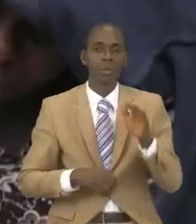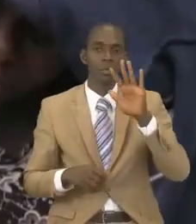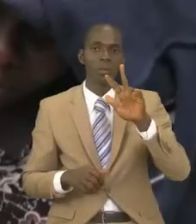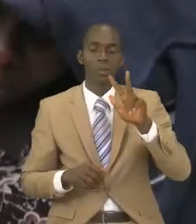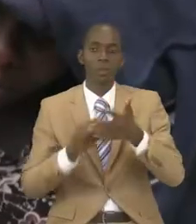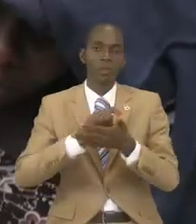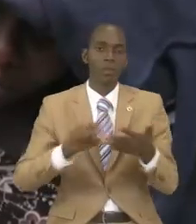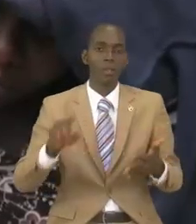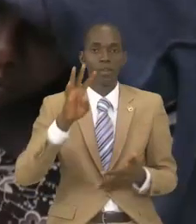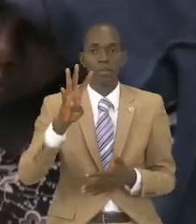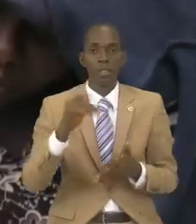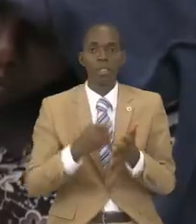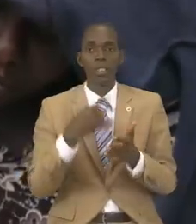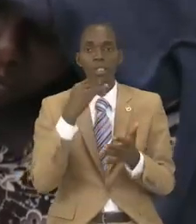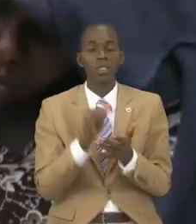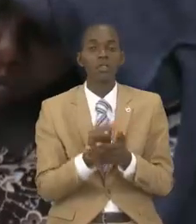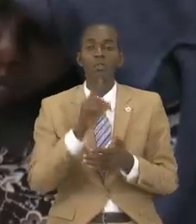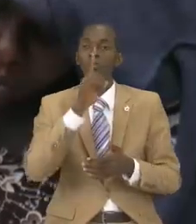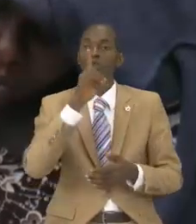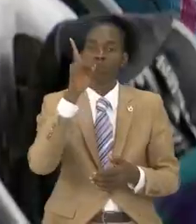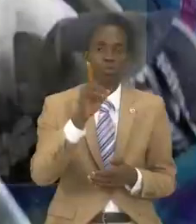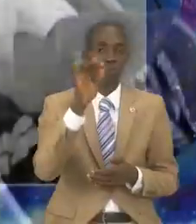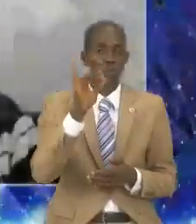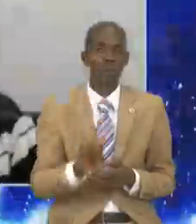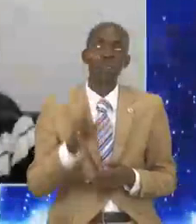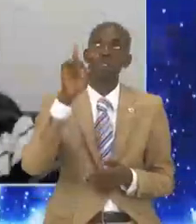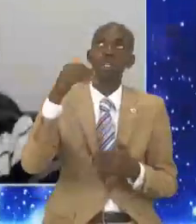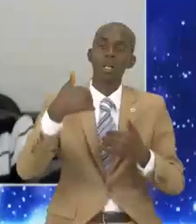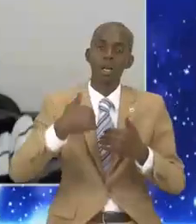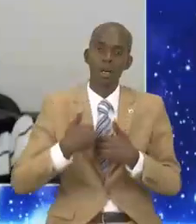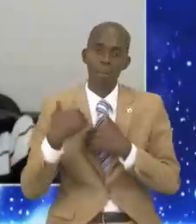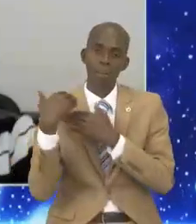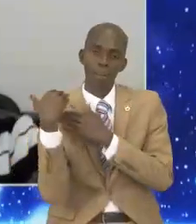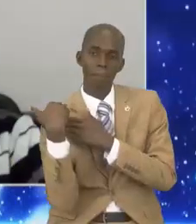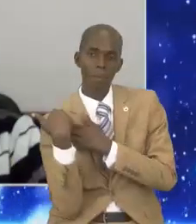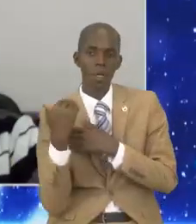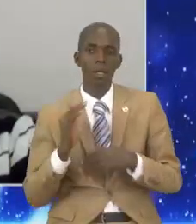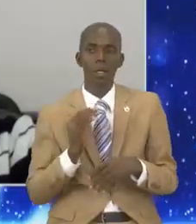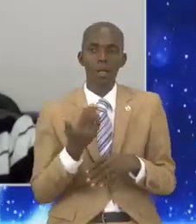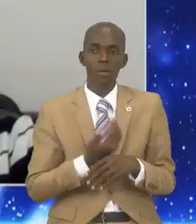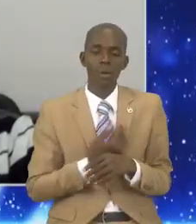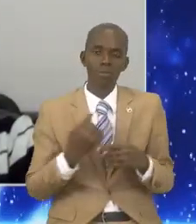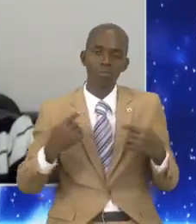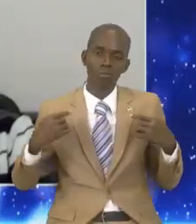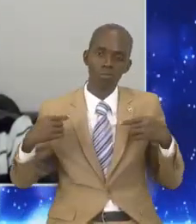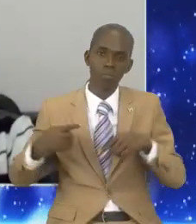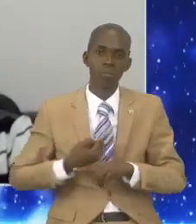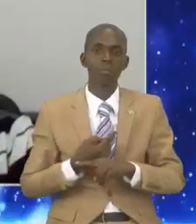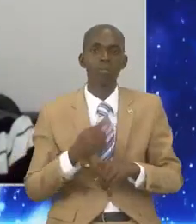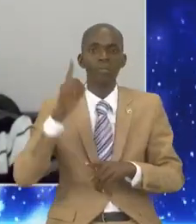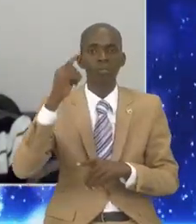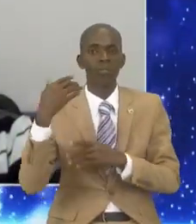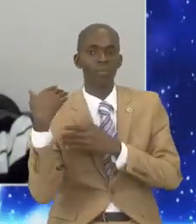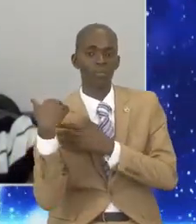Surely he has borne our griefs. For us, he did it. He carried our sorrows.